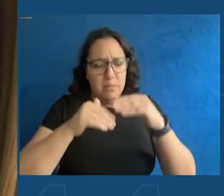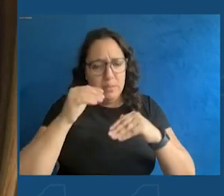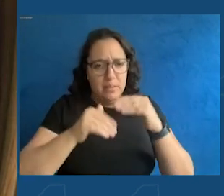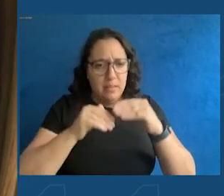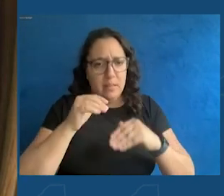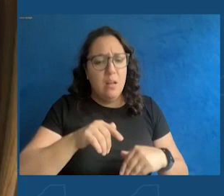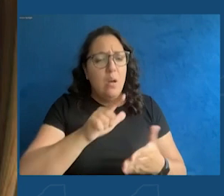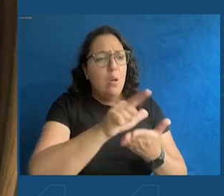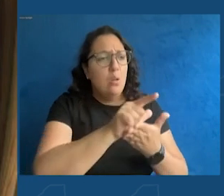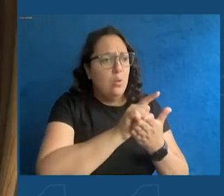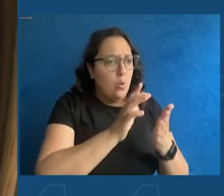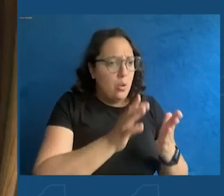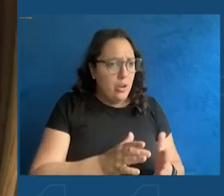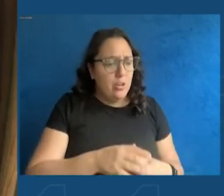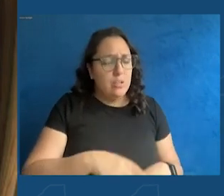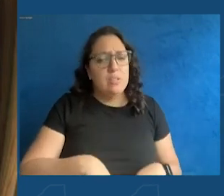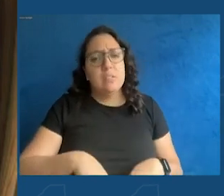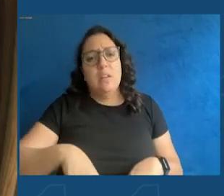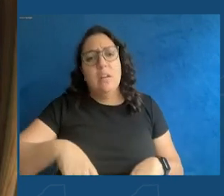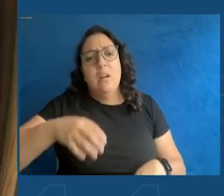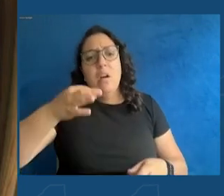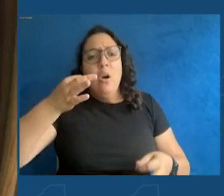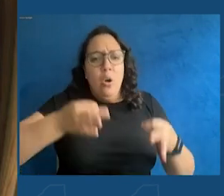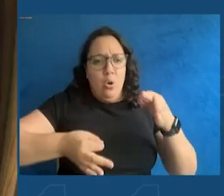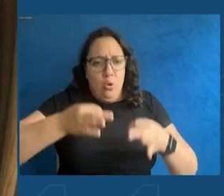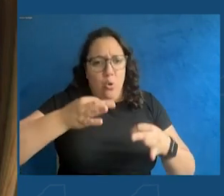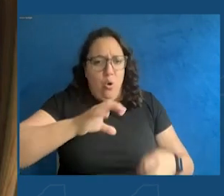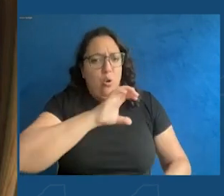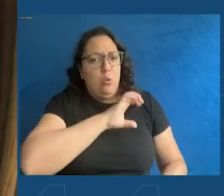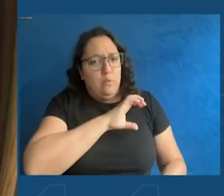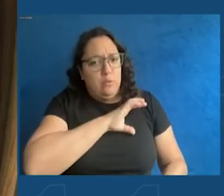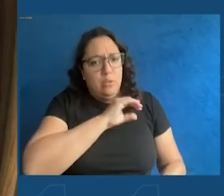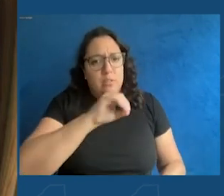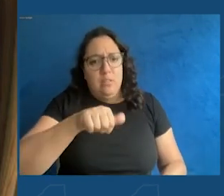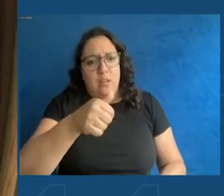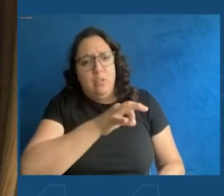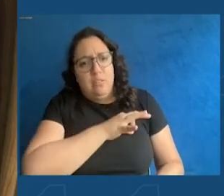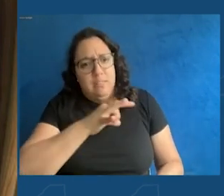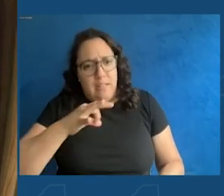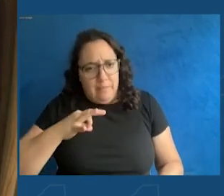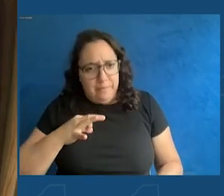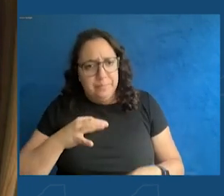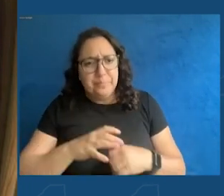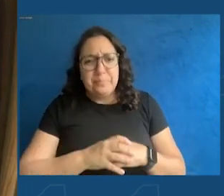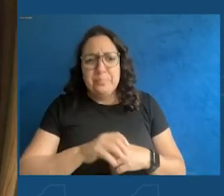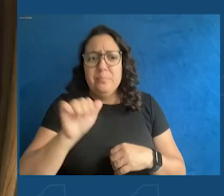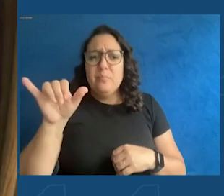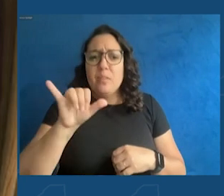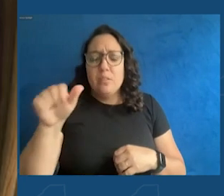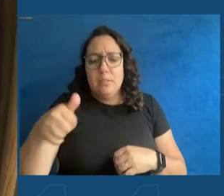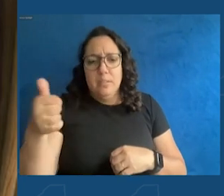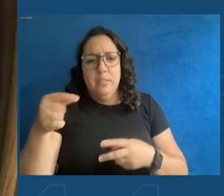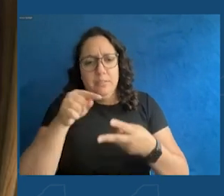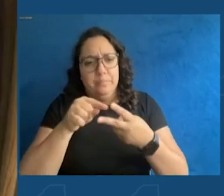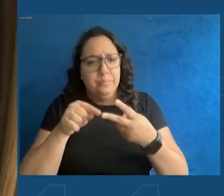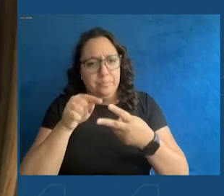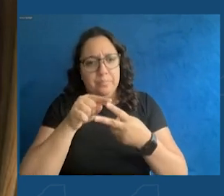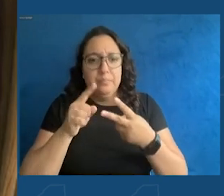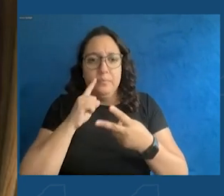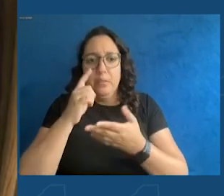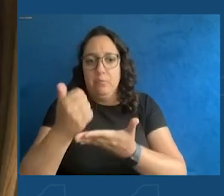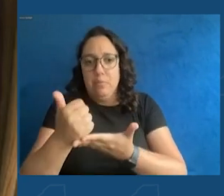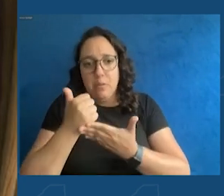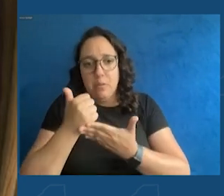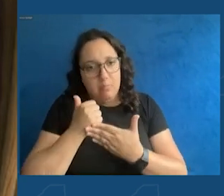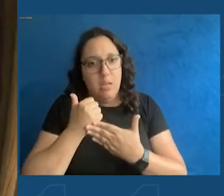and staff. I especially want to thank Kristen Kenny and Jennifer O'Friel for sharing their expertise over the past 6 weeks, as